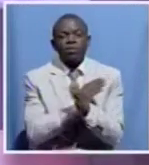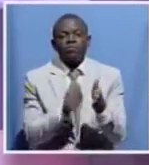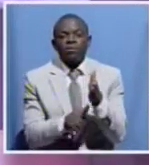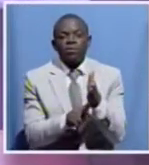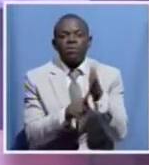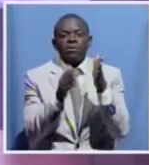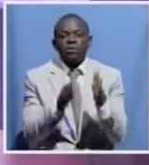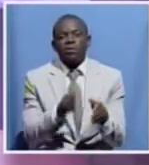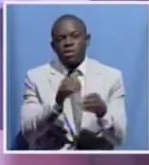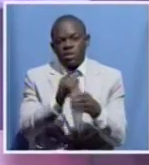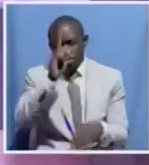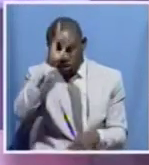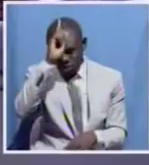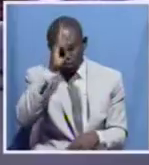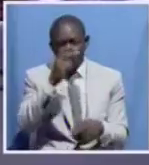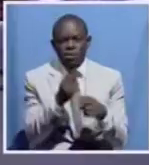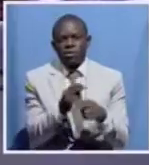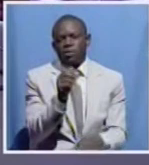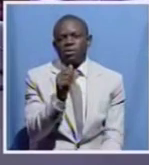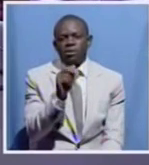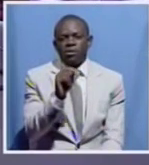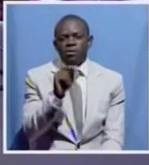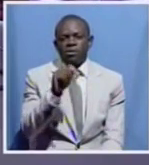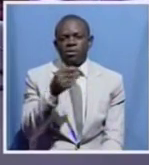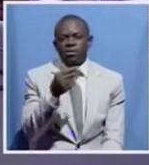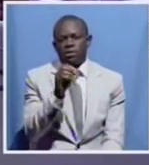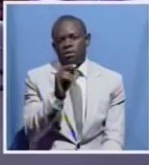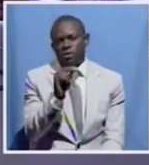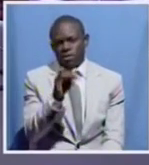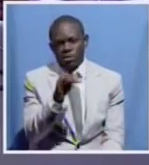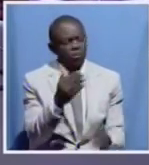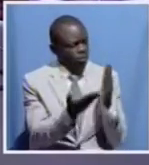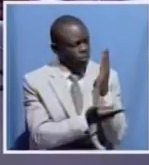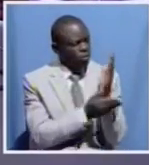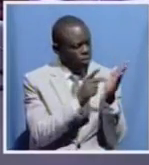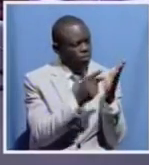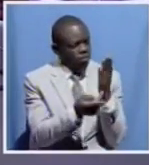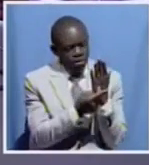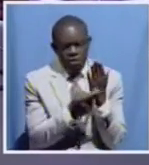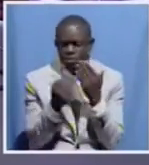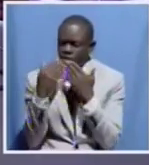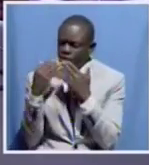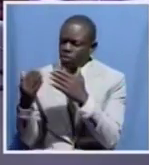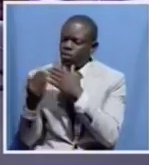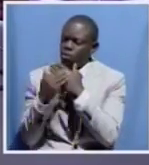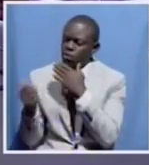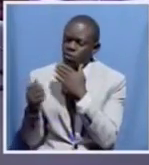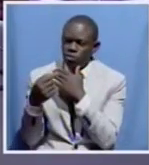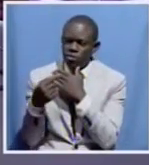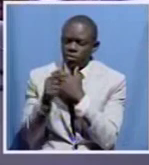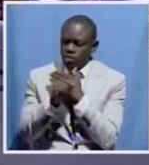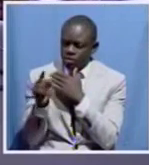missions abroad. Welcome to the program. Thank you very much for the invitation, Mr. Zulu,